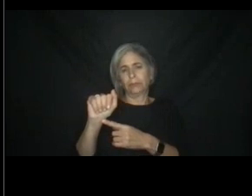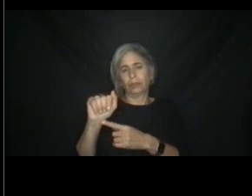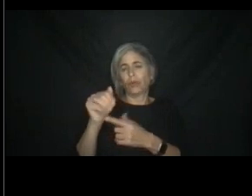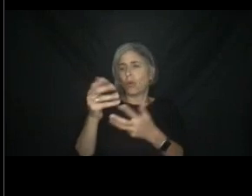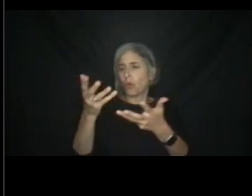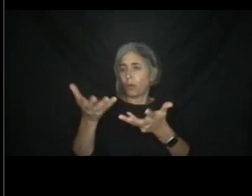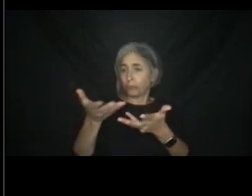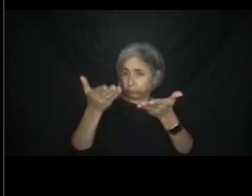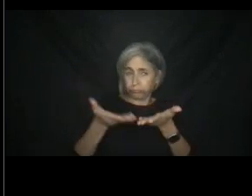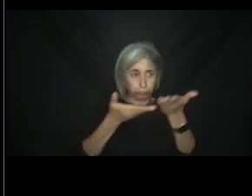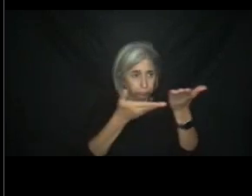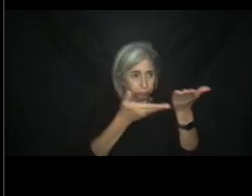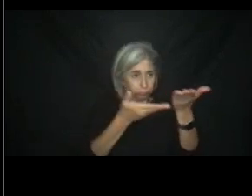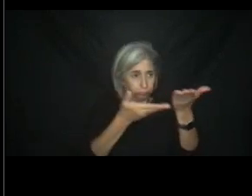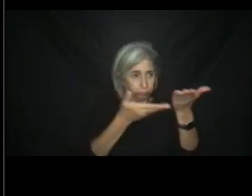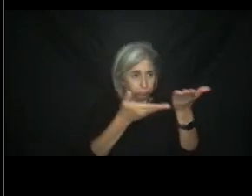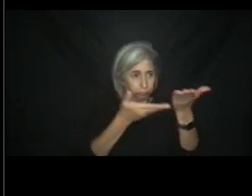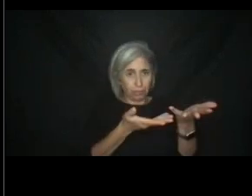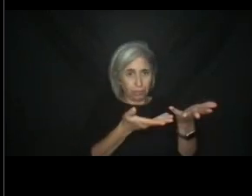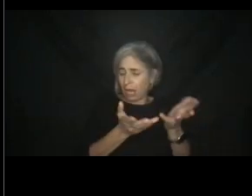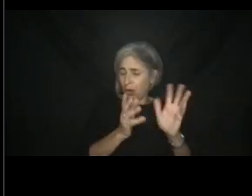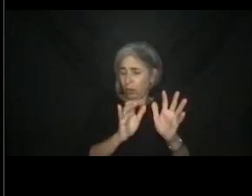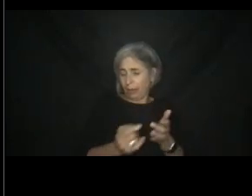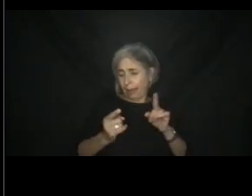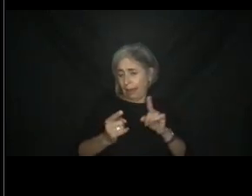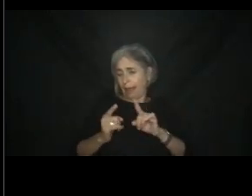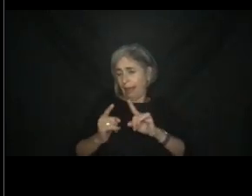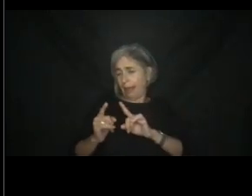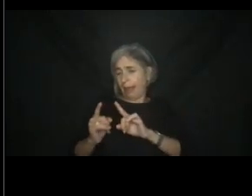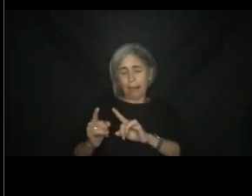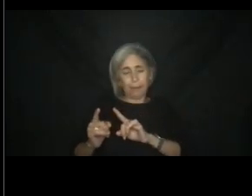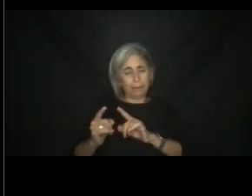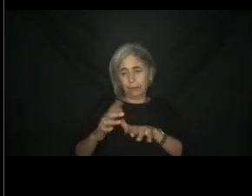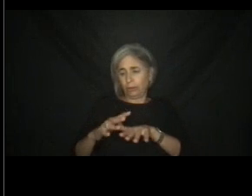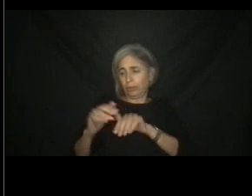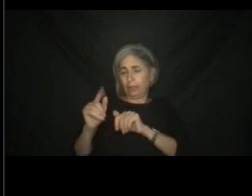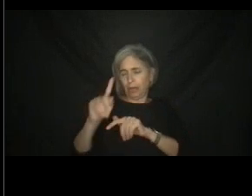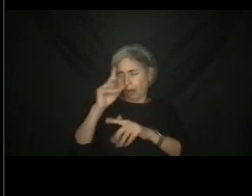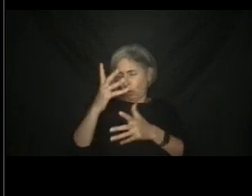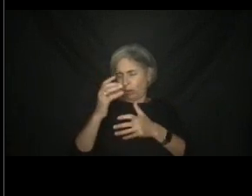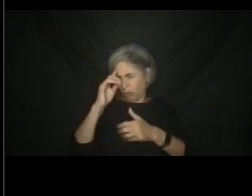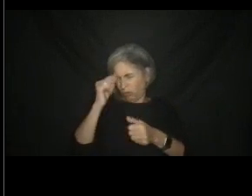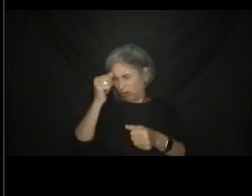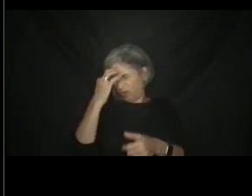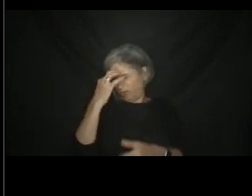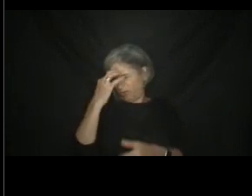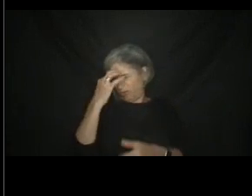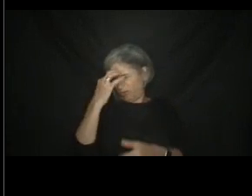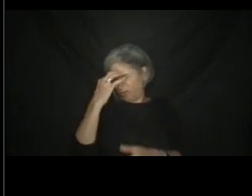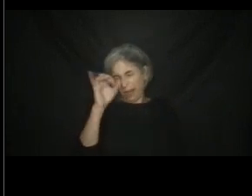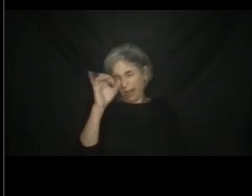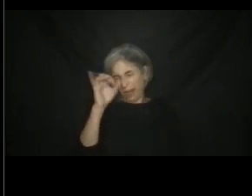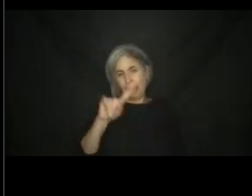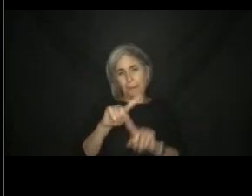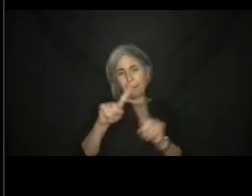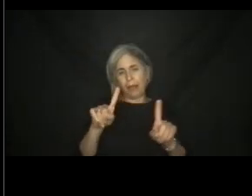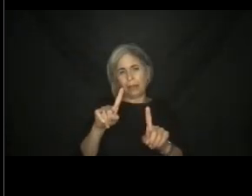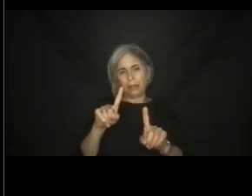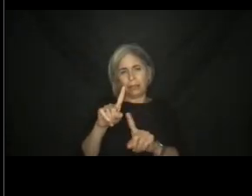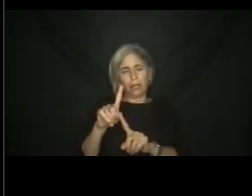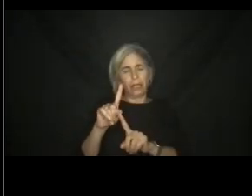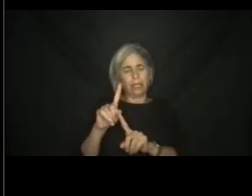again because I don't ever want this to leave you, but to stay in your ear and keeps ringing